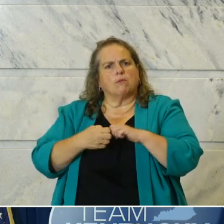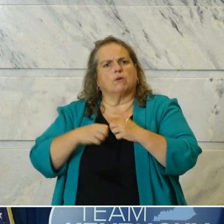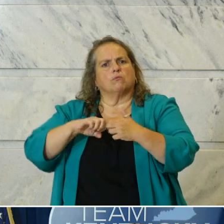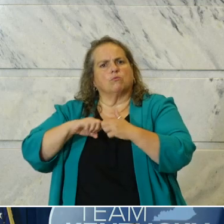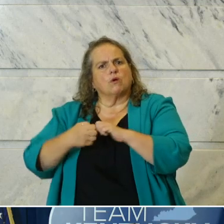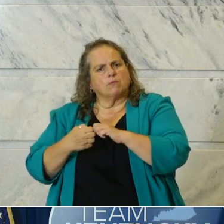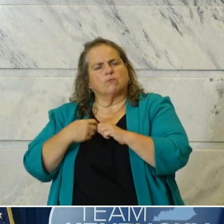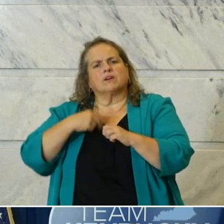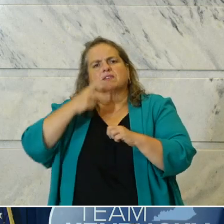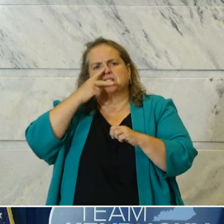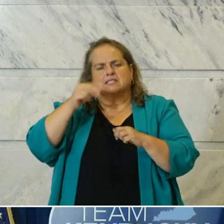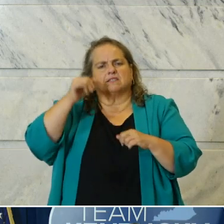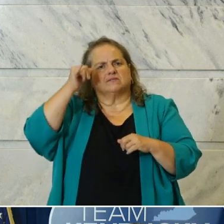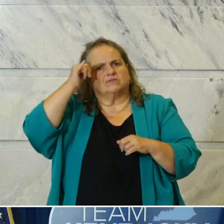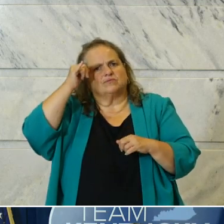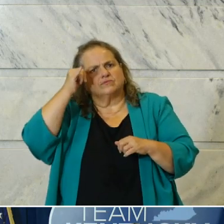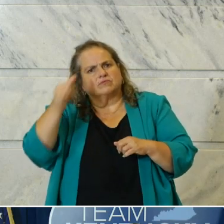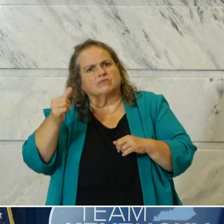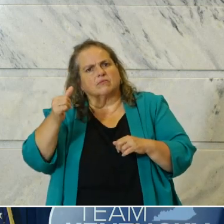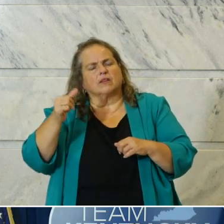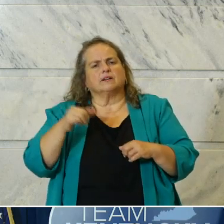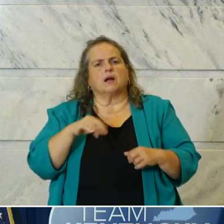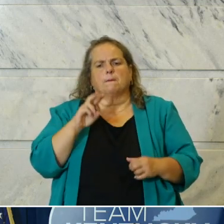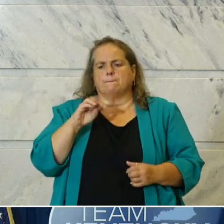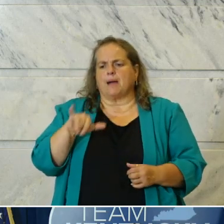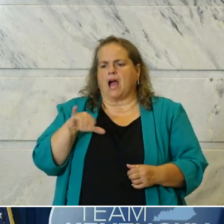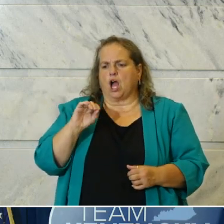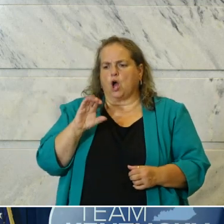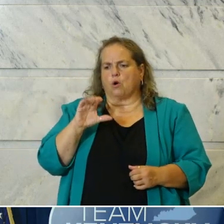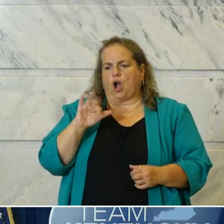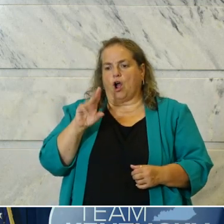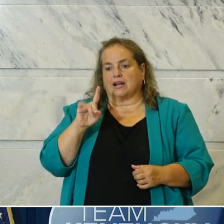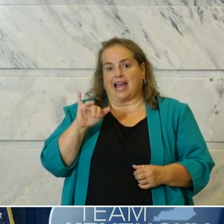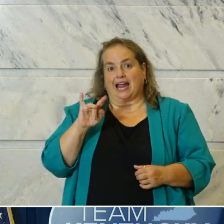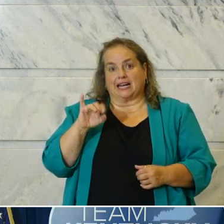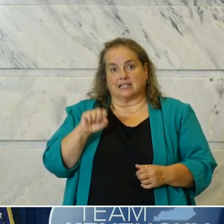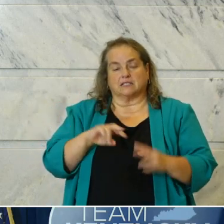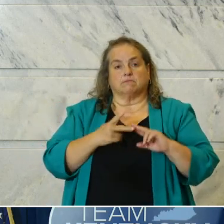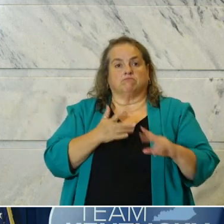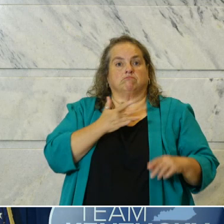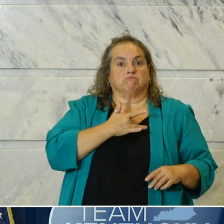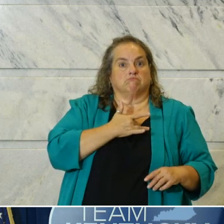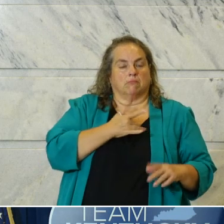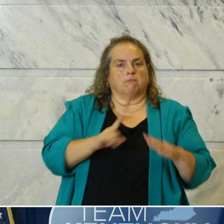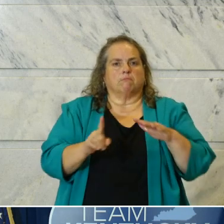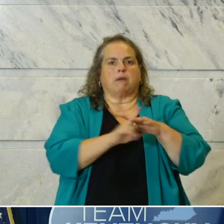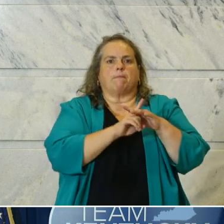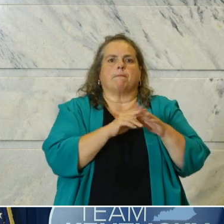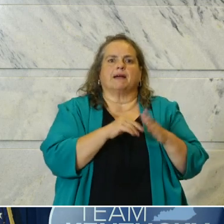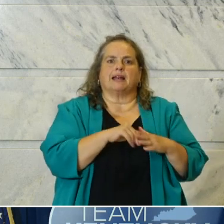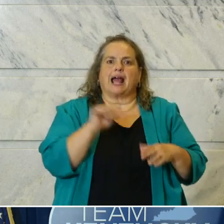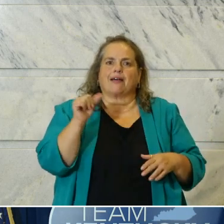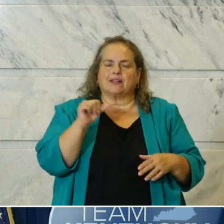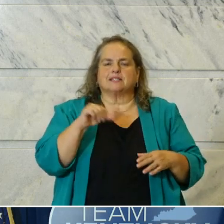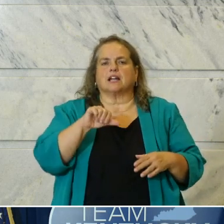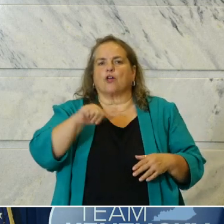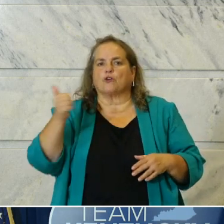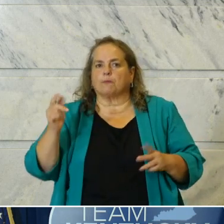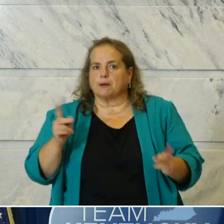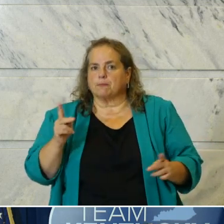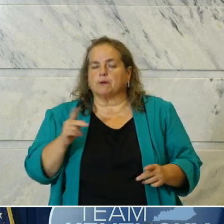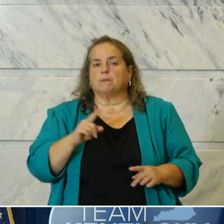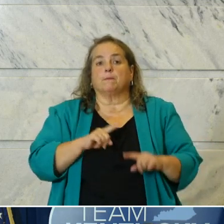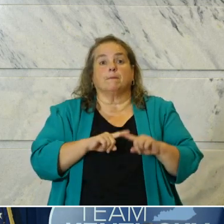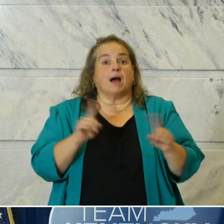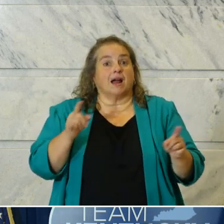And we've seen this myocarditis pop up in athletes and others. But if you